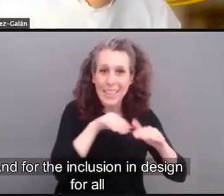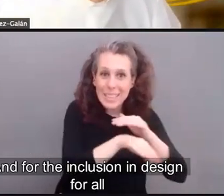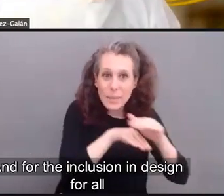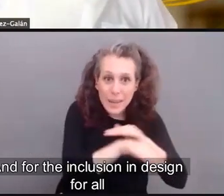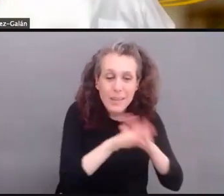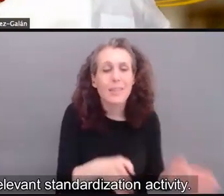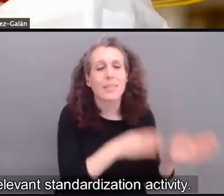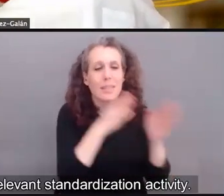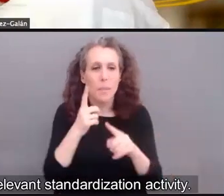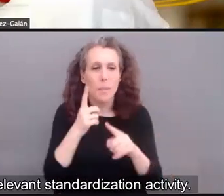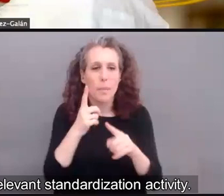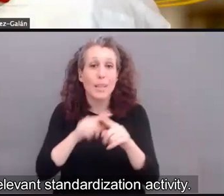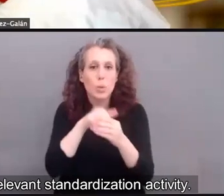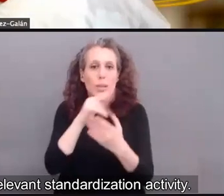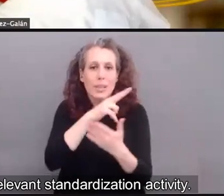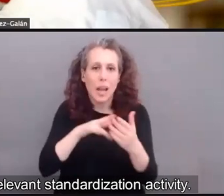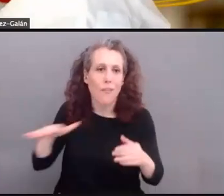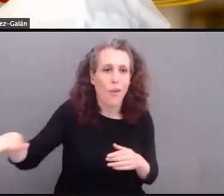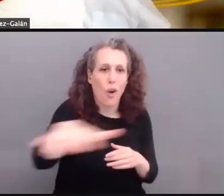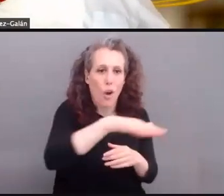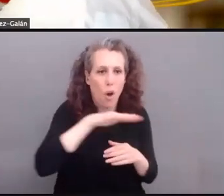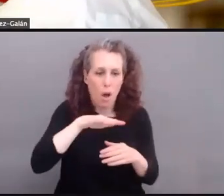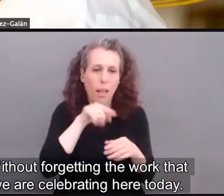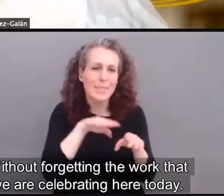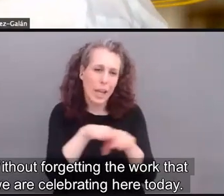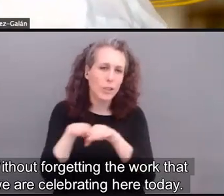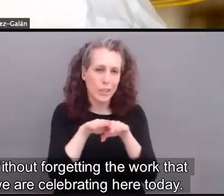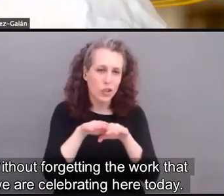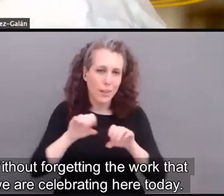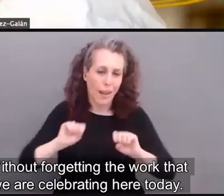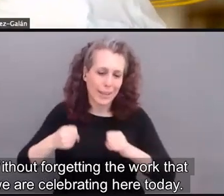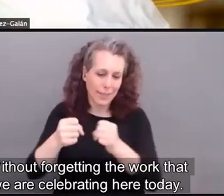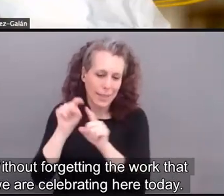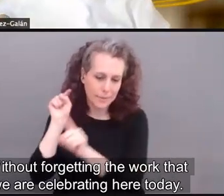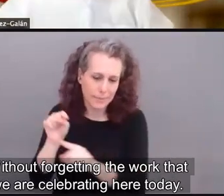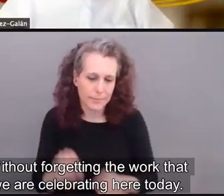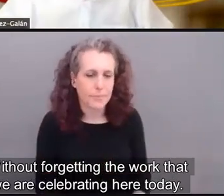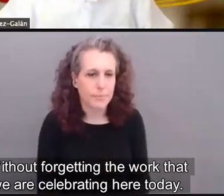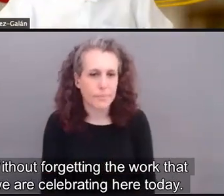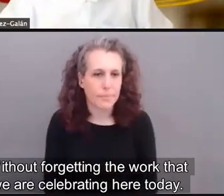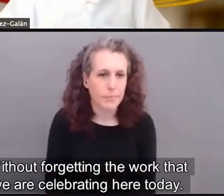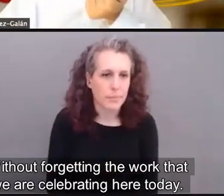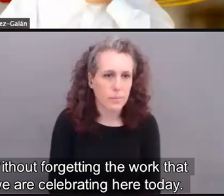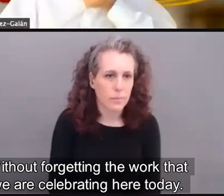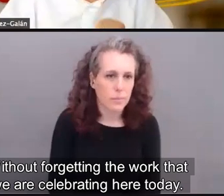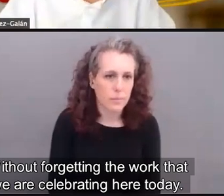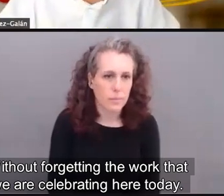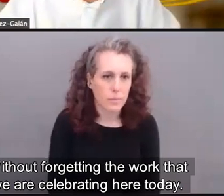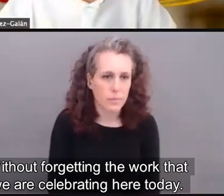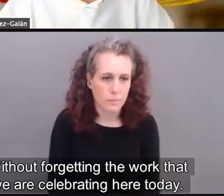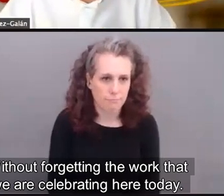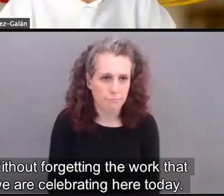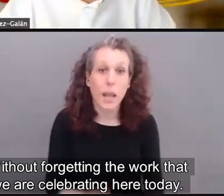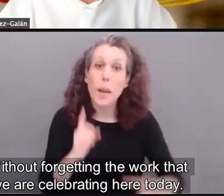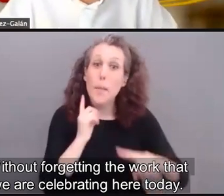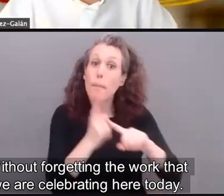in design for all in relevant standardization activity. Without, of course, forgetting the work that we are celebrating